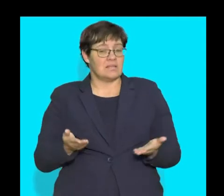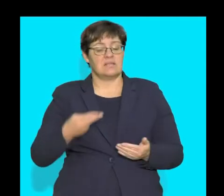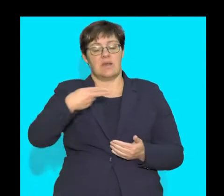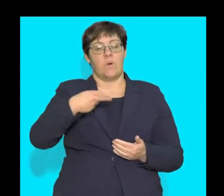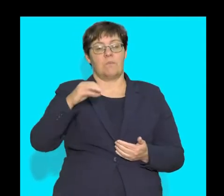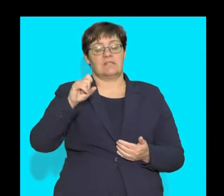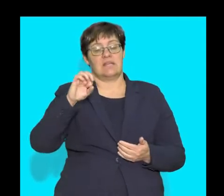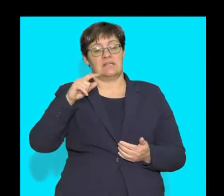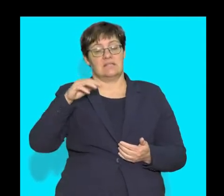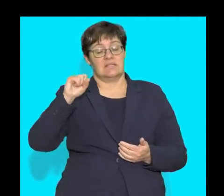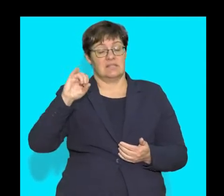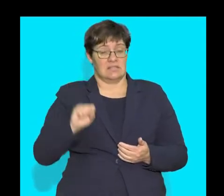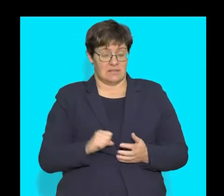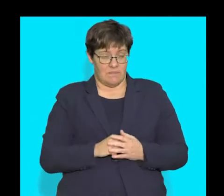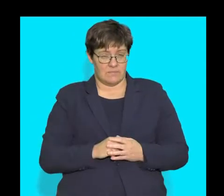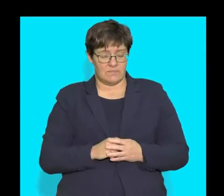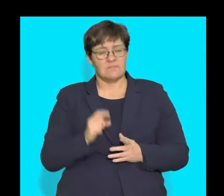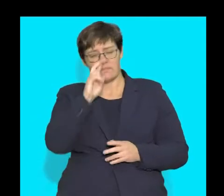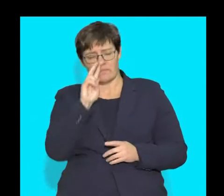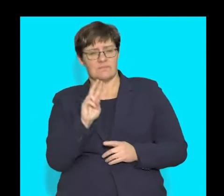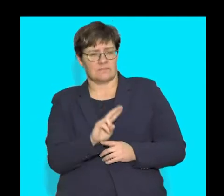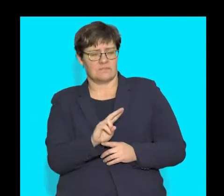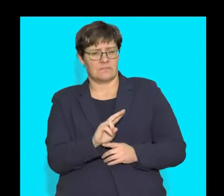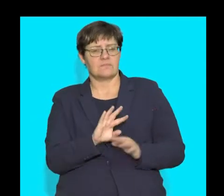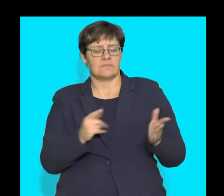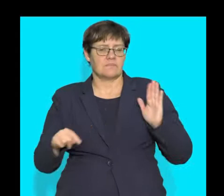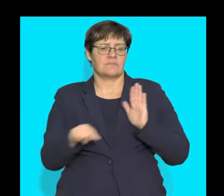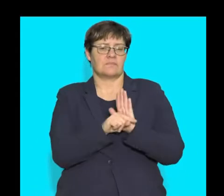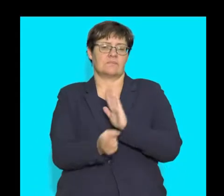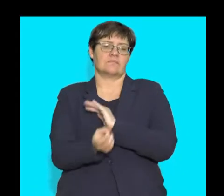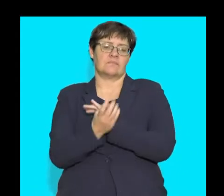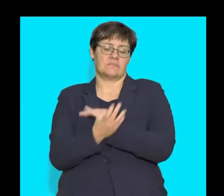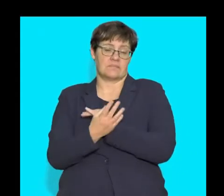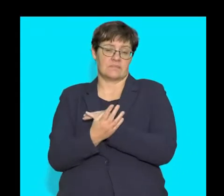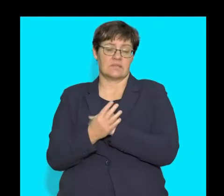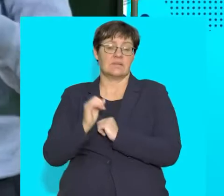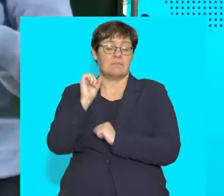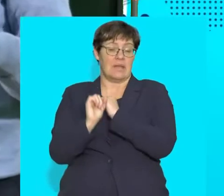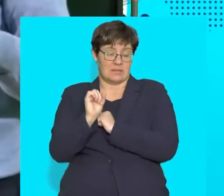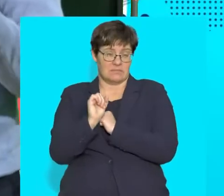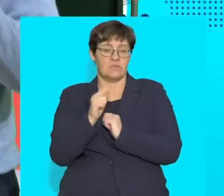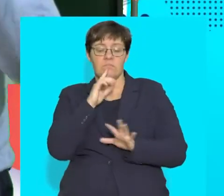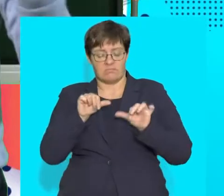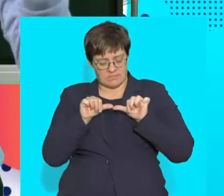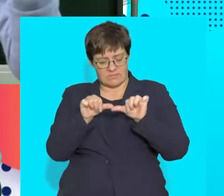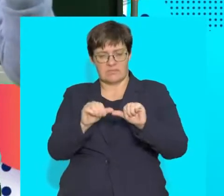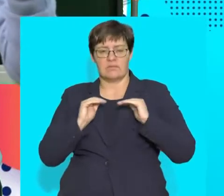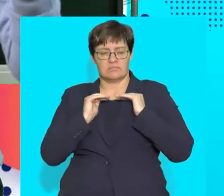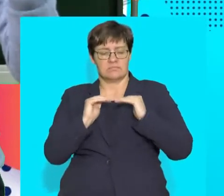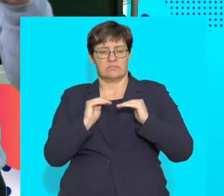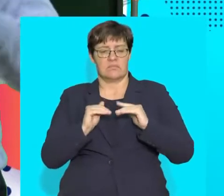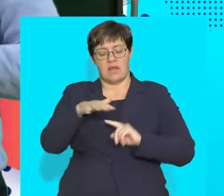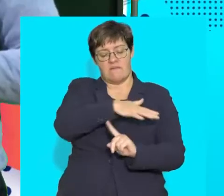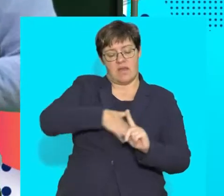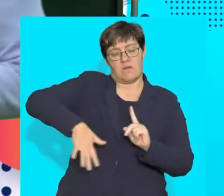is homeostasis. So we will spend some time looking at the negative feedback mechanism in maintaining a constant